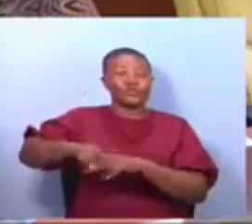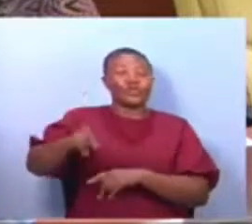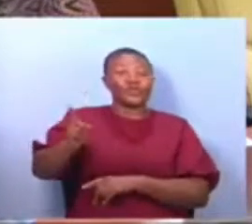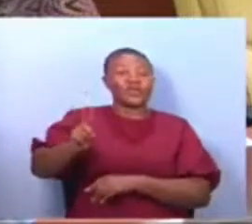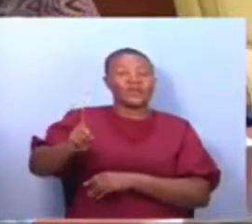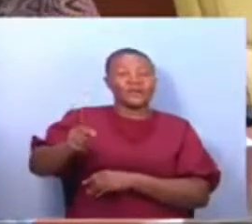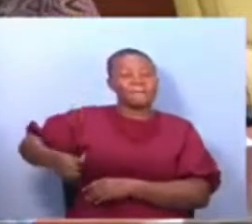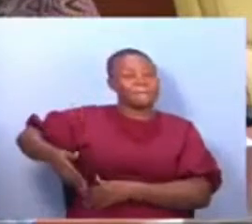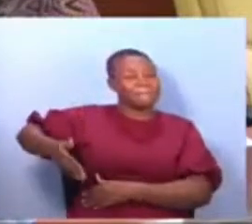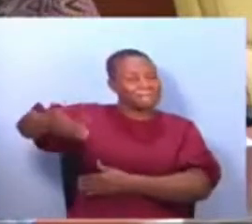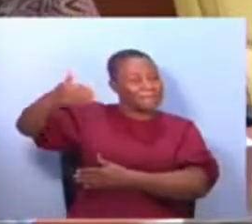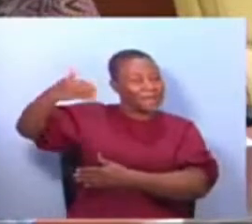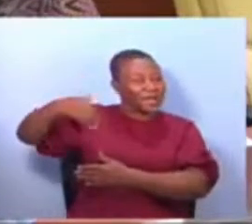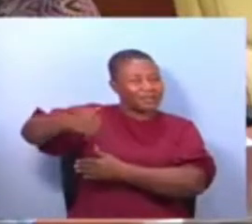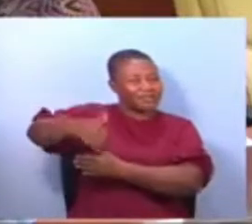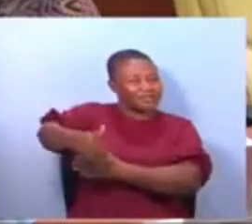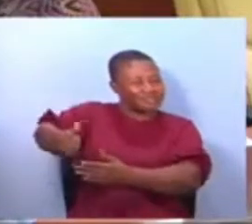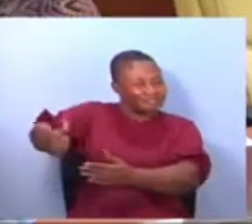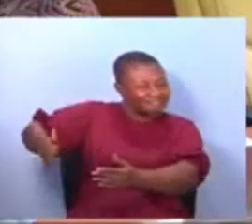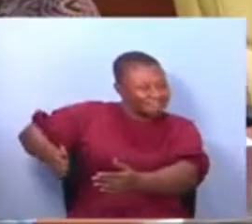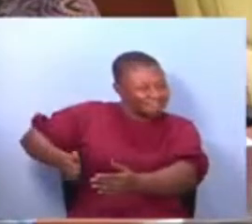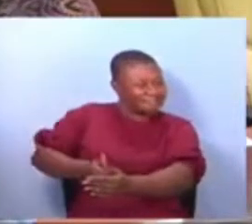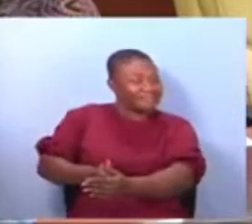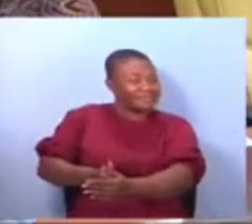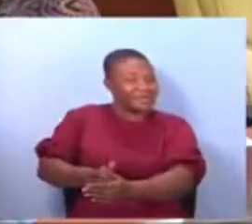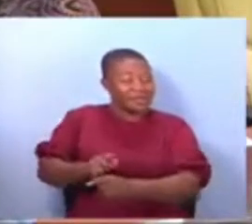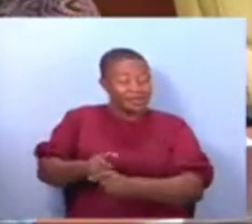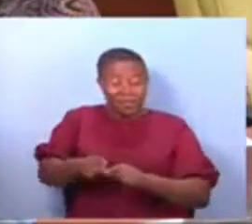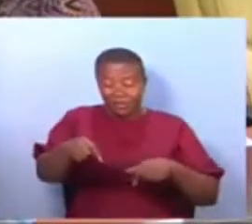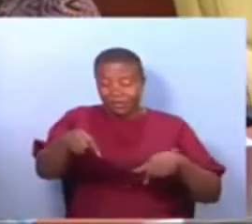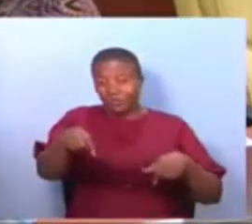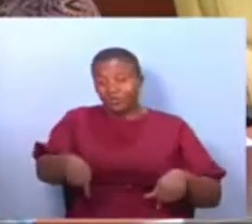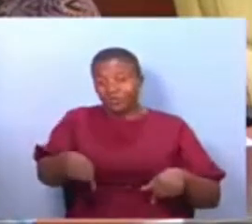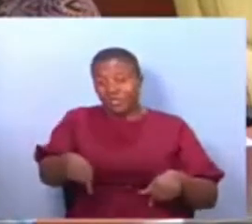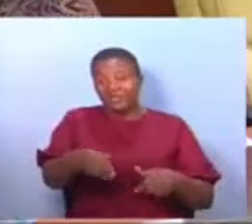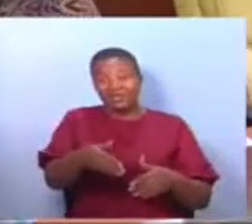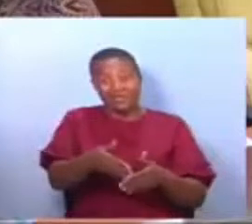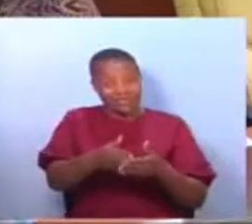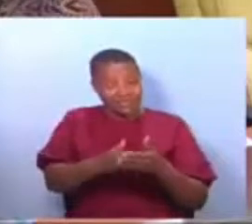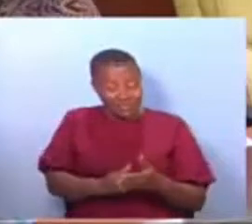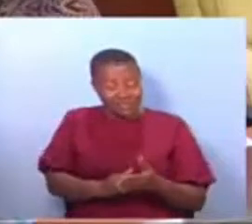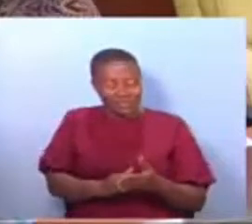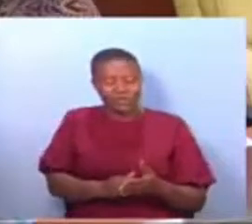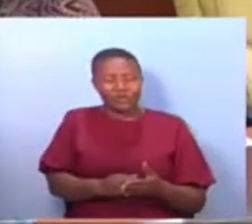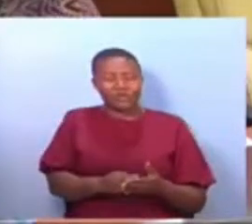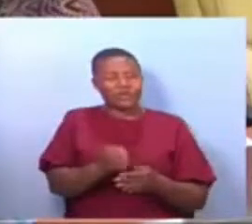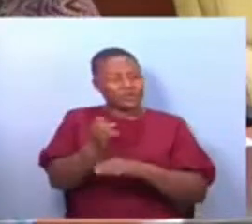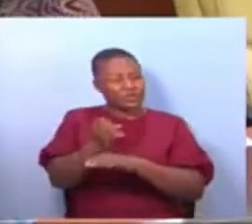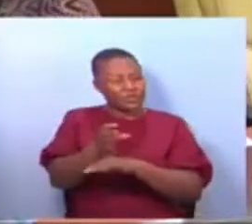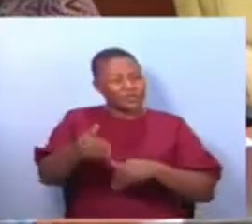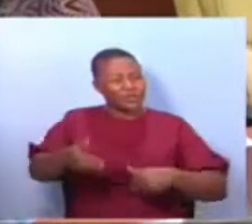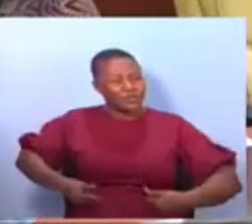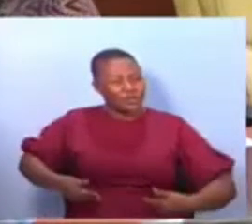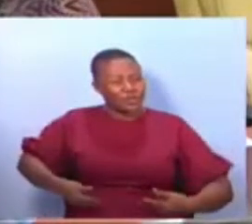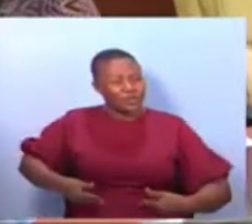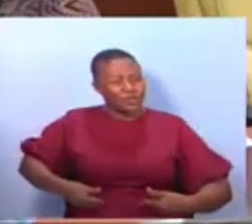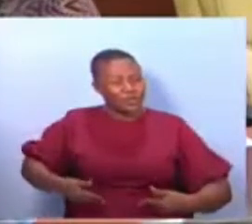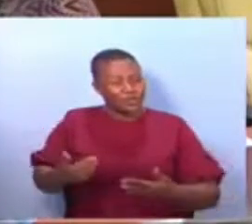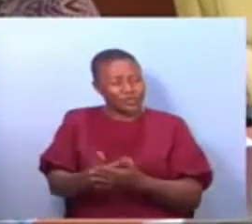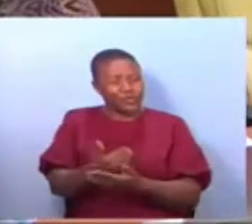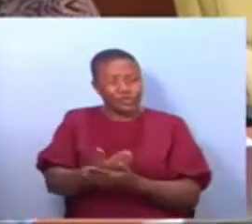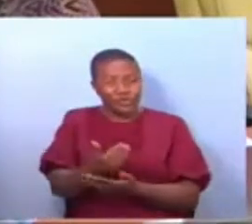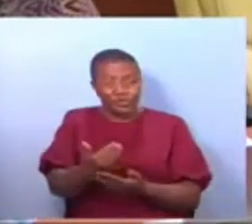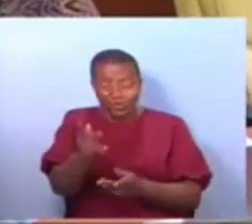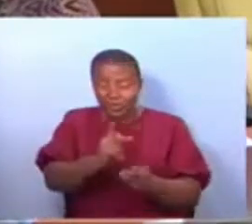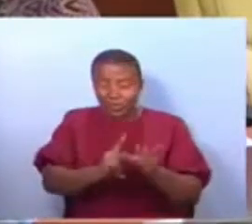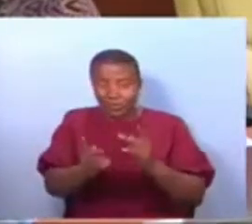today, he's a leader on his side. To the young ones, again and again, from